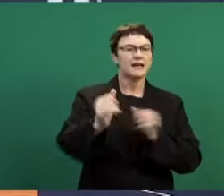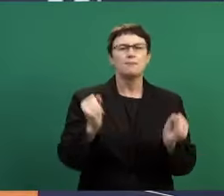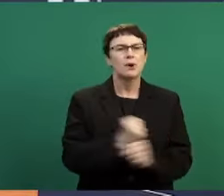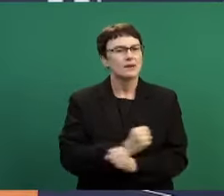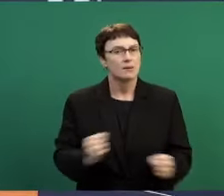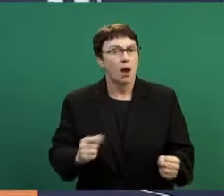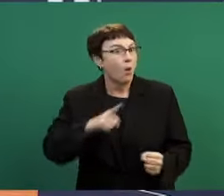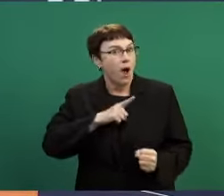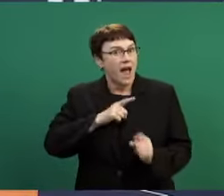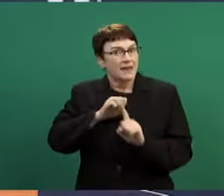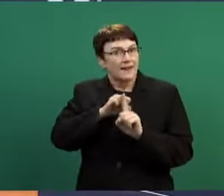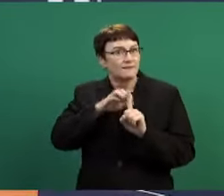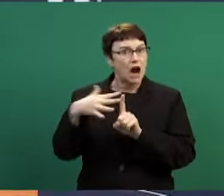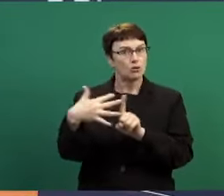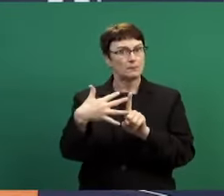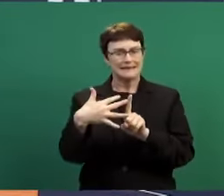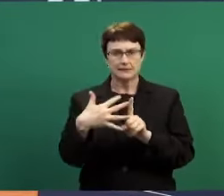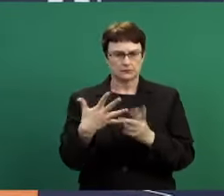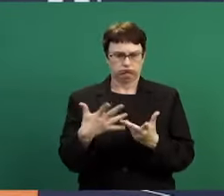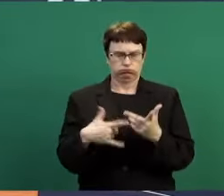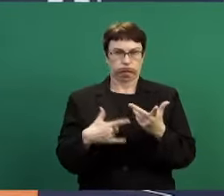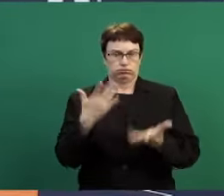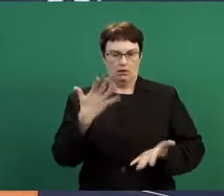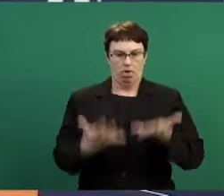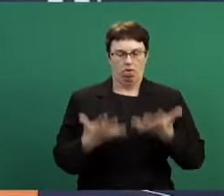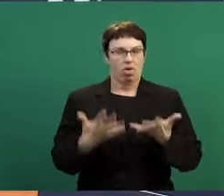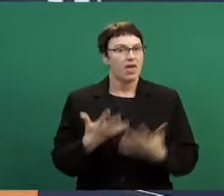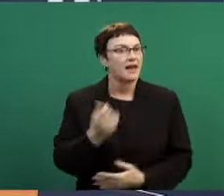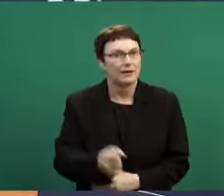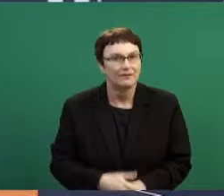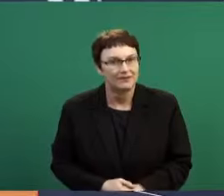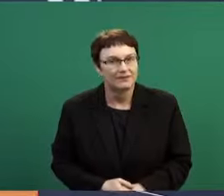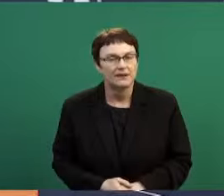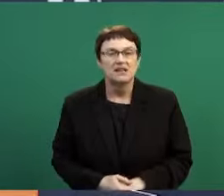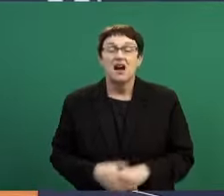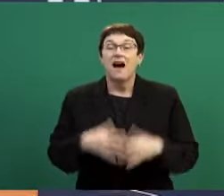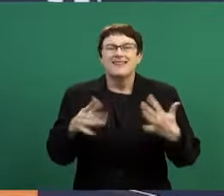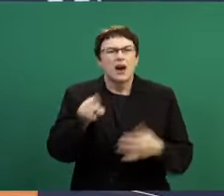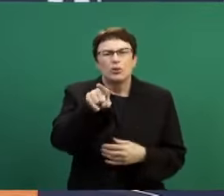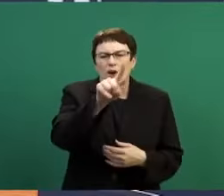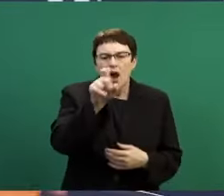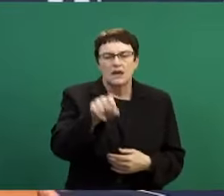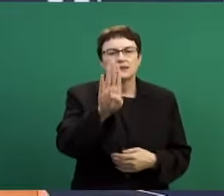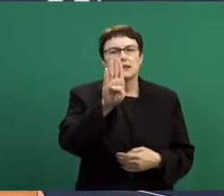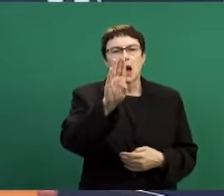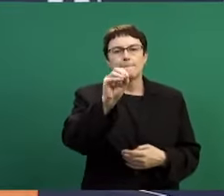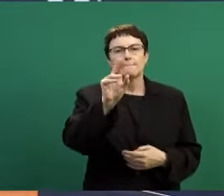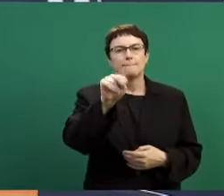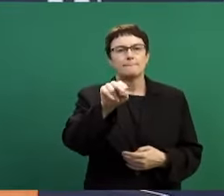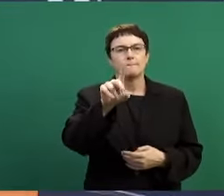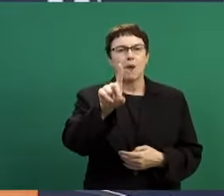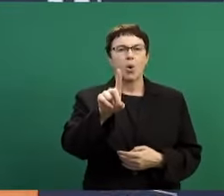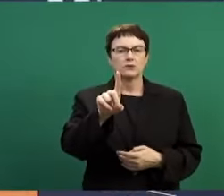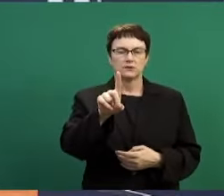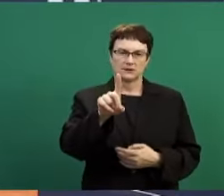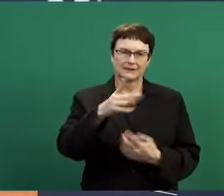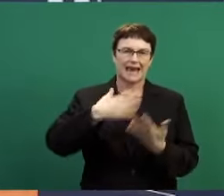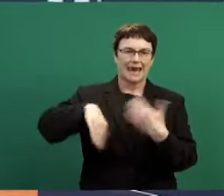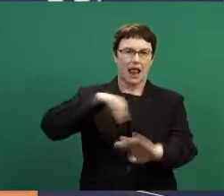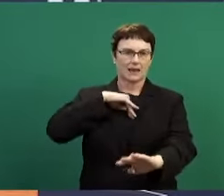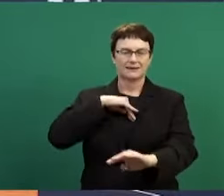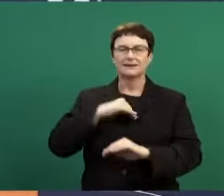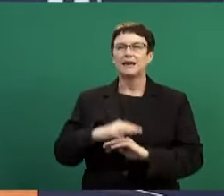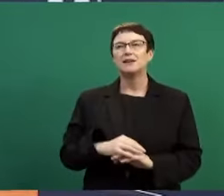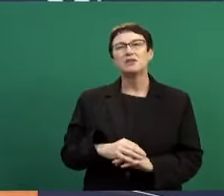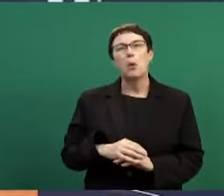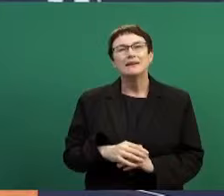environment. Bond yields remaining elevated, what does this tell us about the state of the economy? They do not tell us much about the